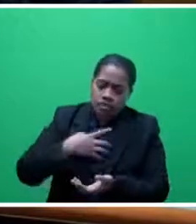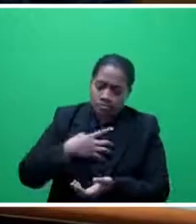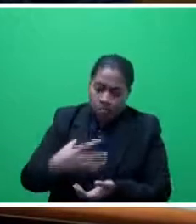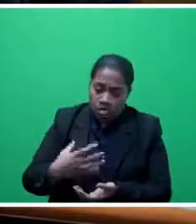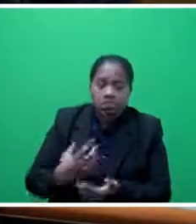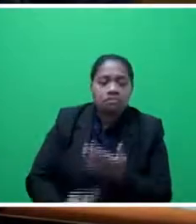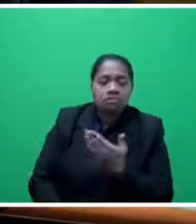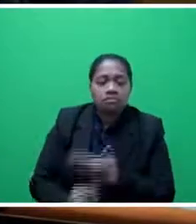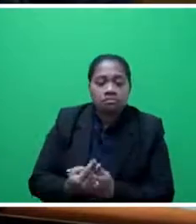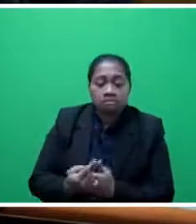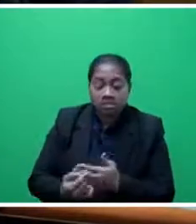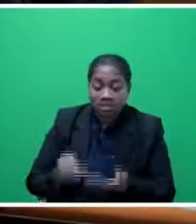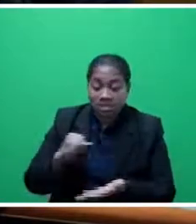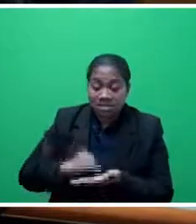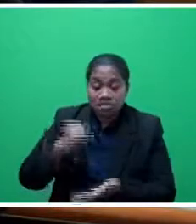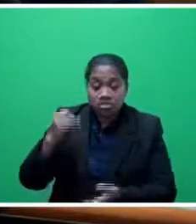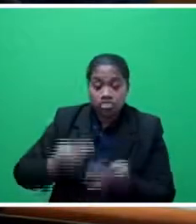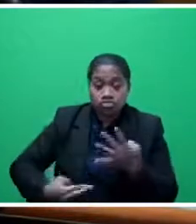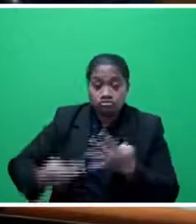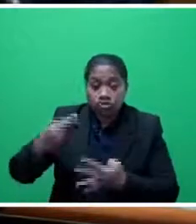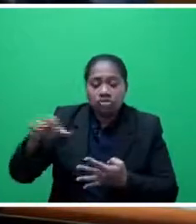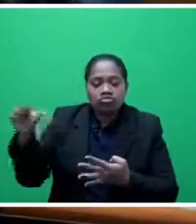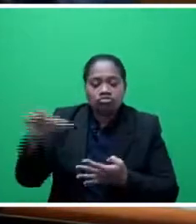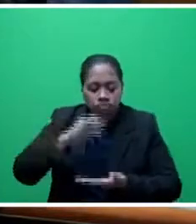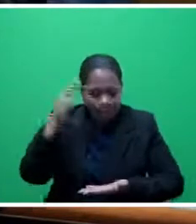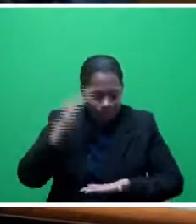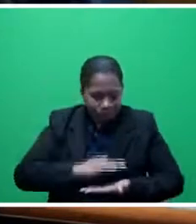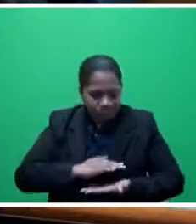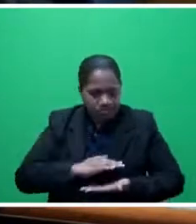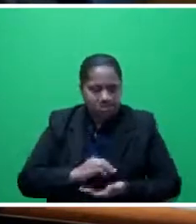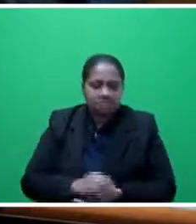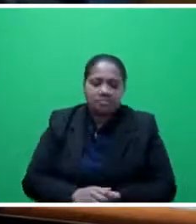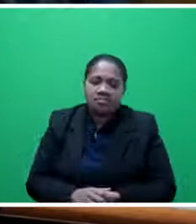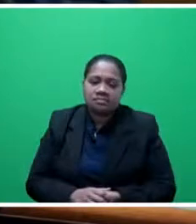therefore interest rate should go down.